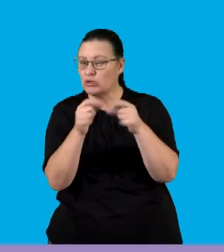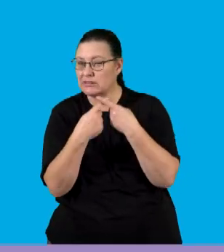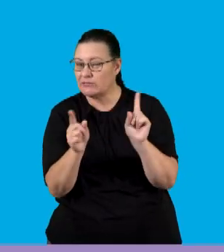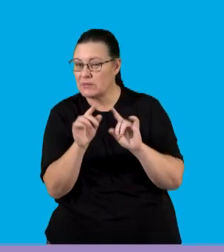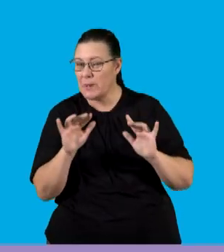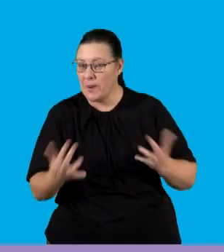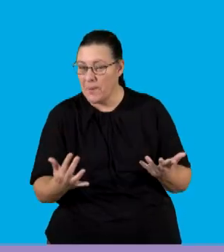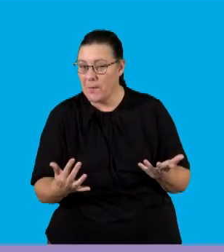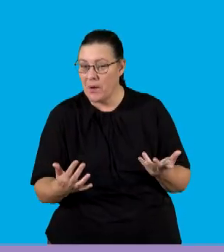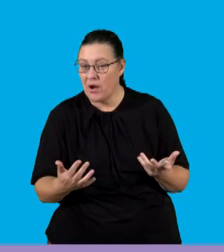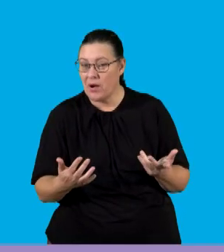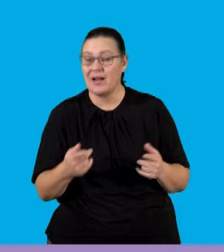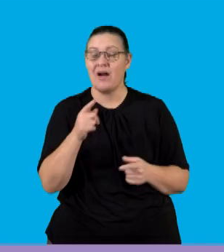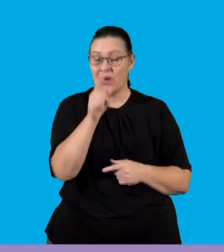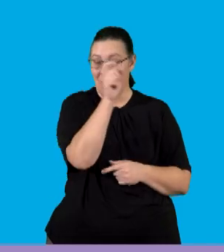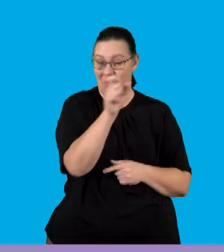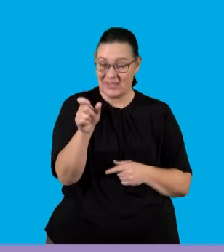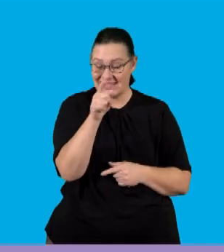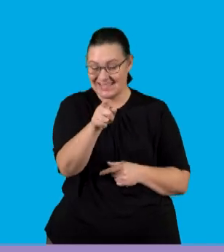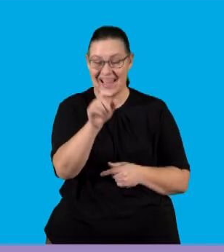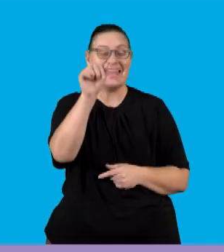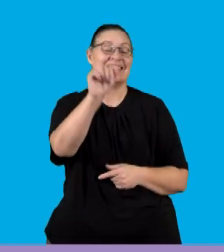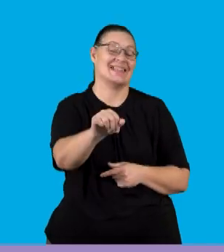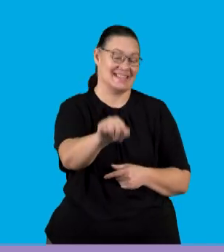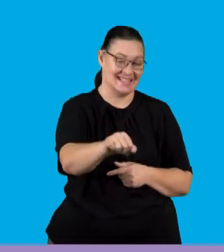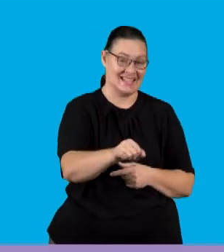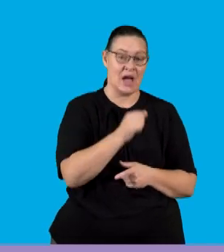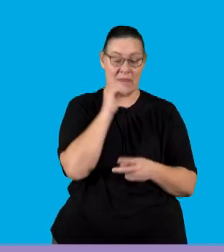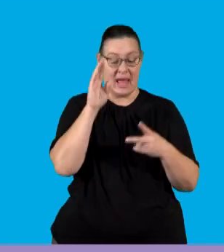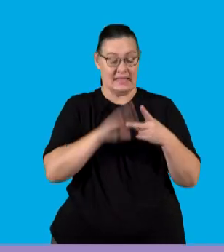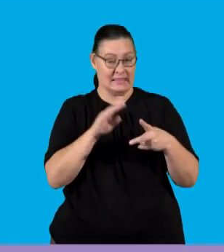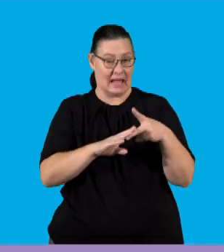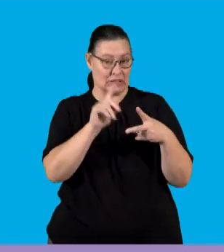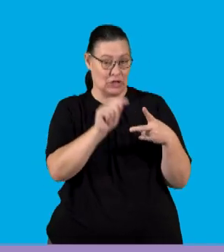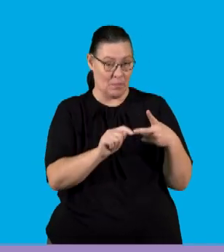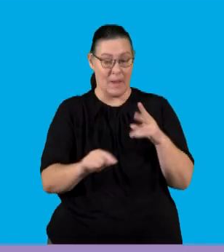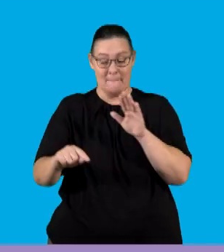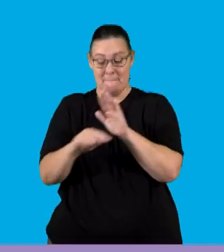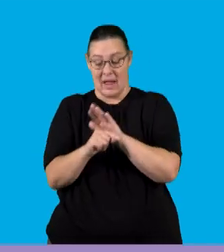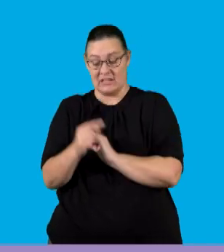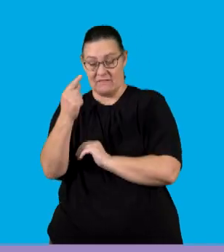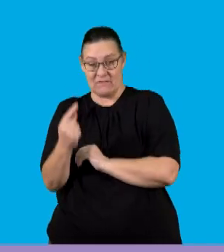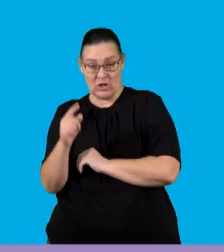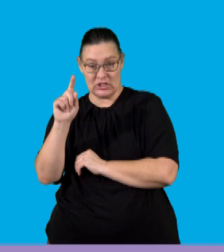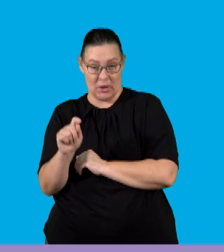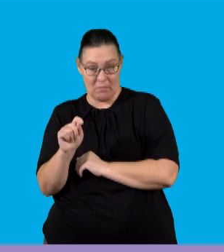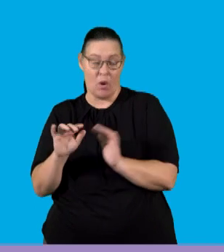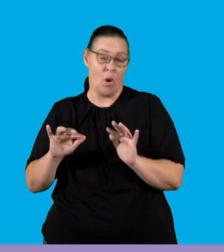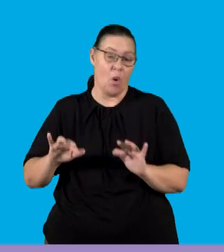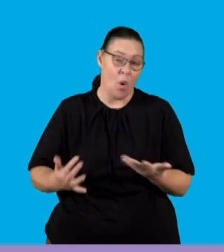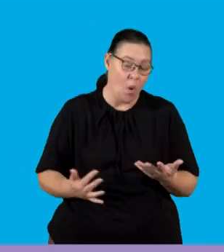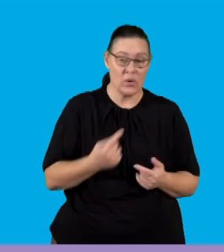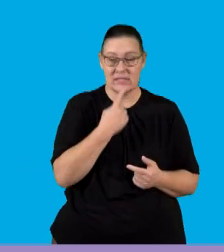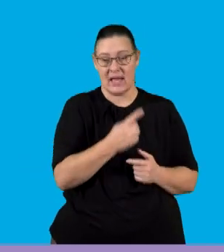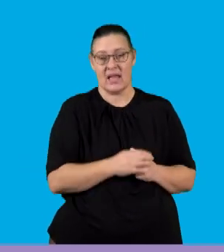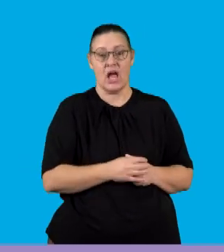constant difference from our keywords? Yes, we will say that the second term minus the first term, or